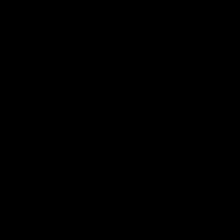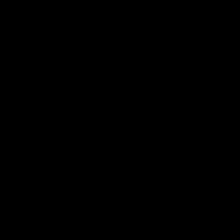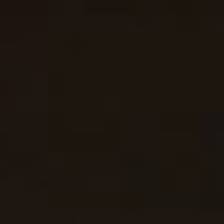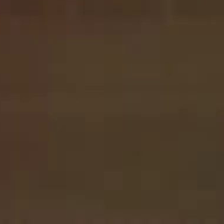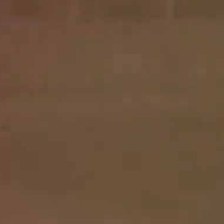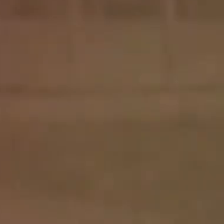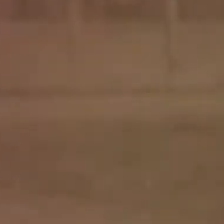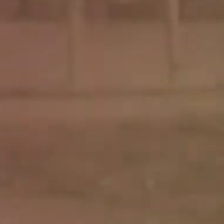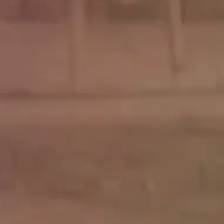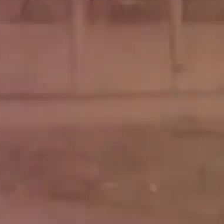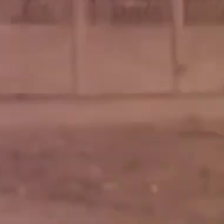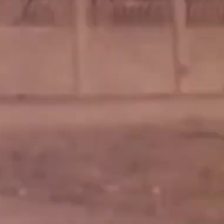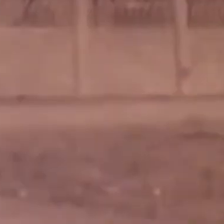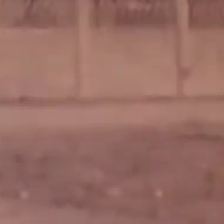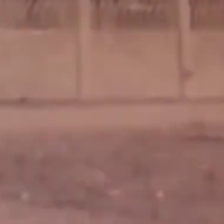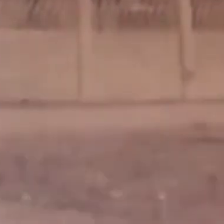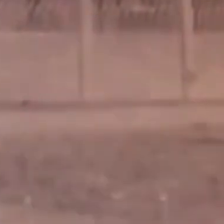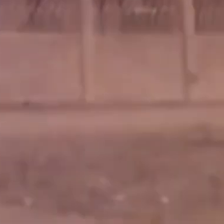in the